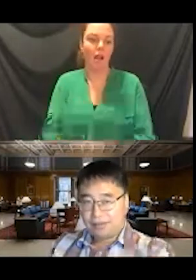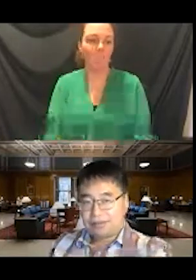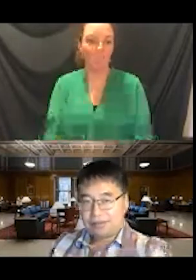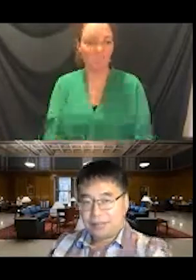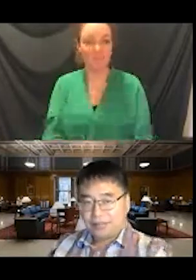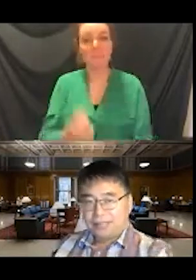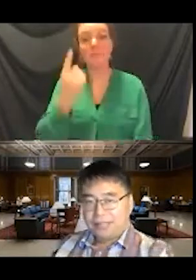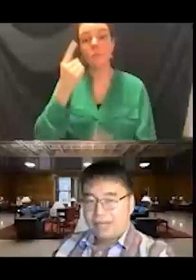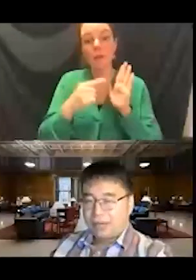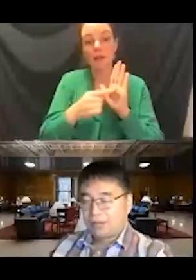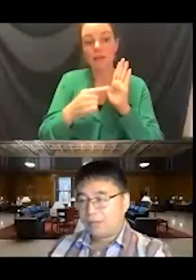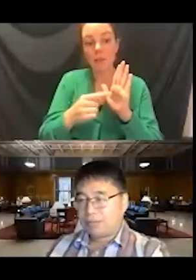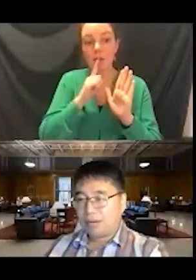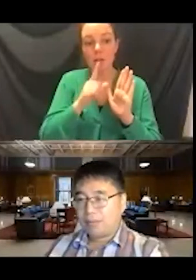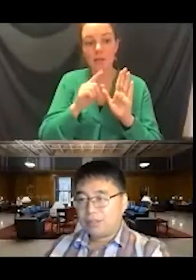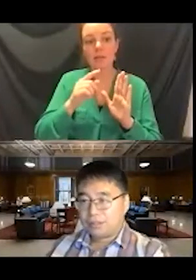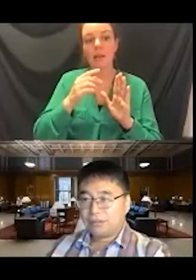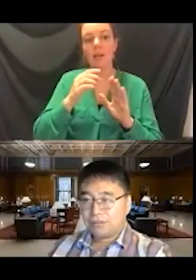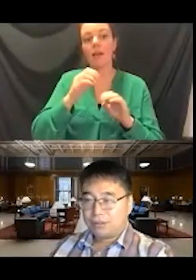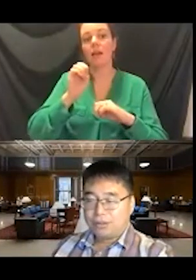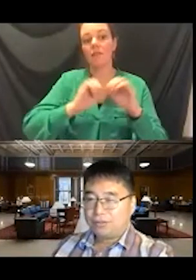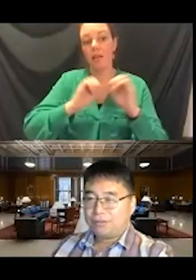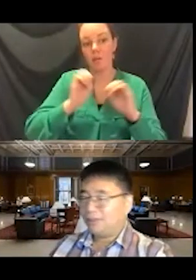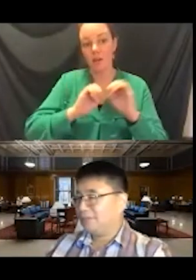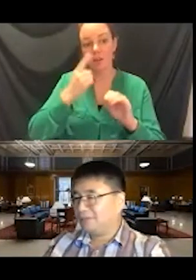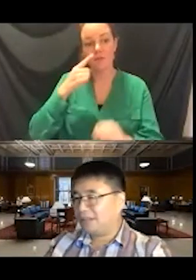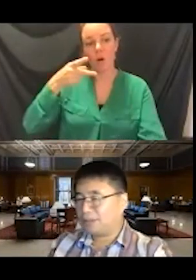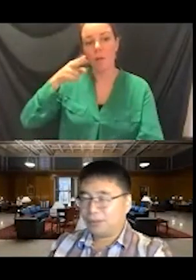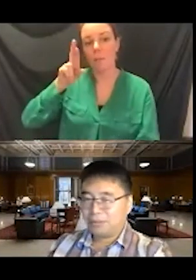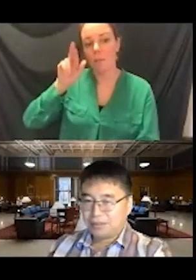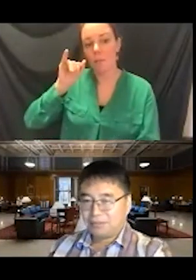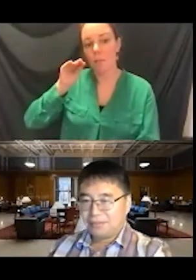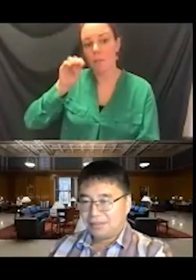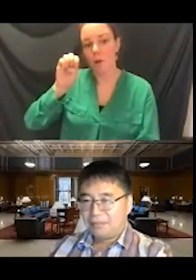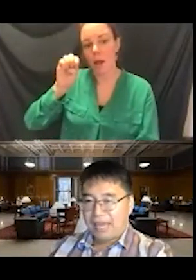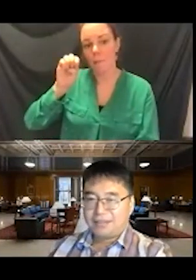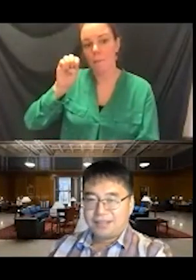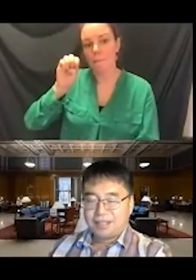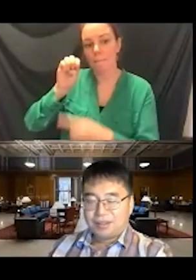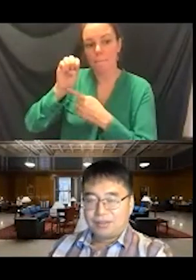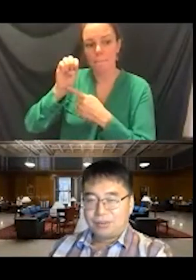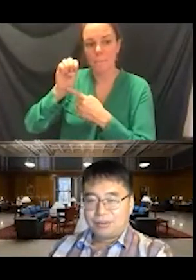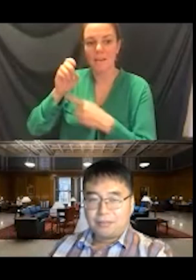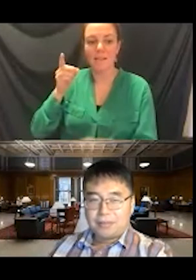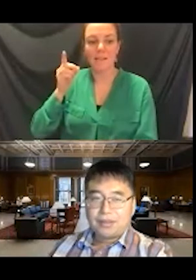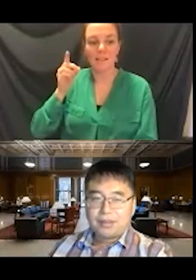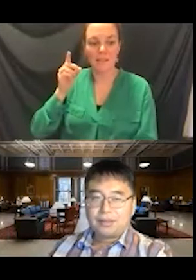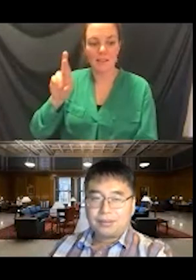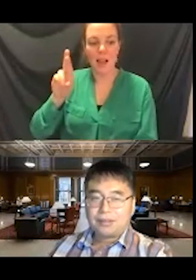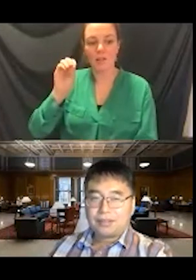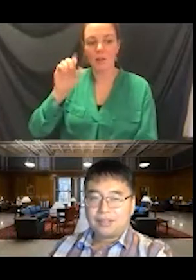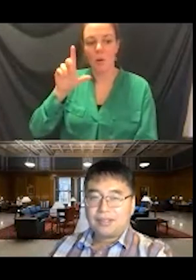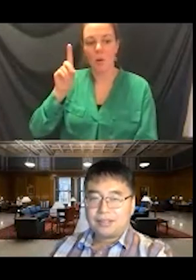example is the evaluation of the PRIME initiatives. So you, Dr. Oldham is the man who knows all about this.